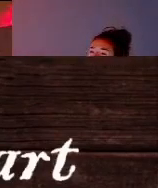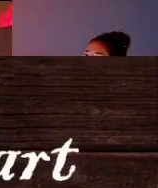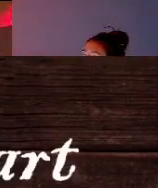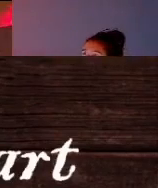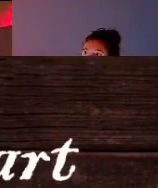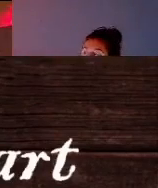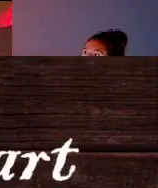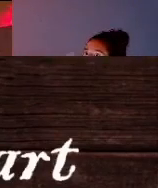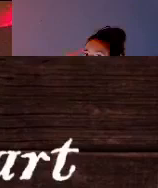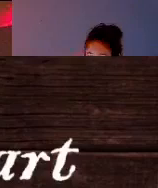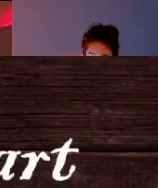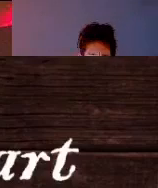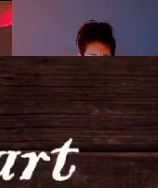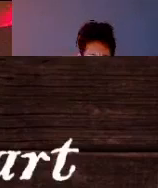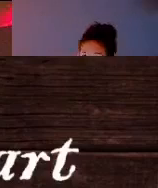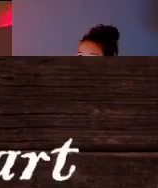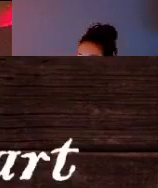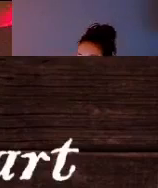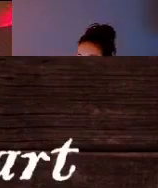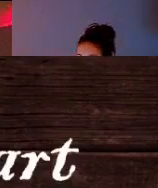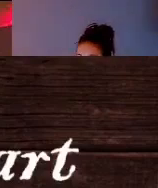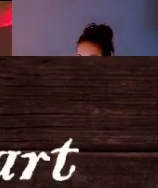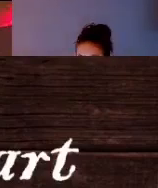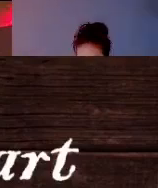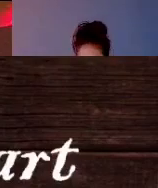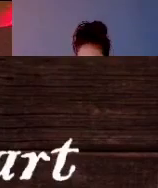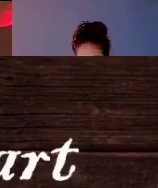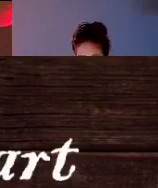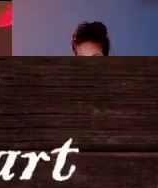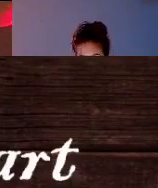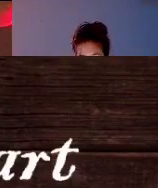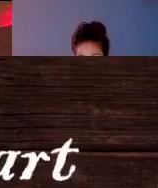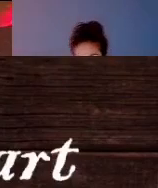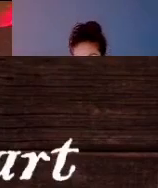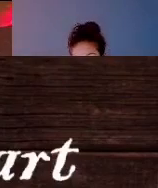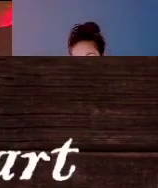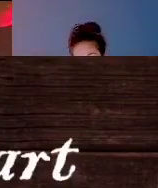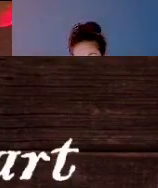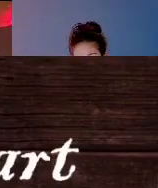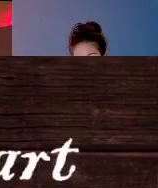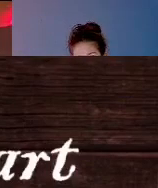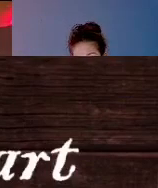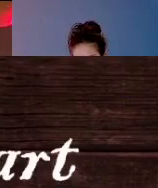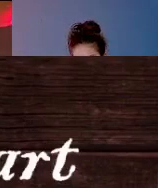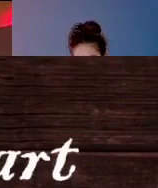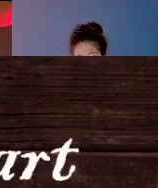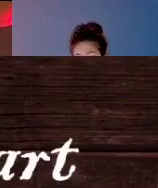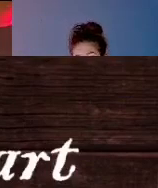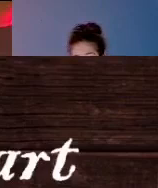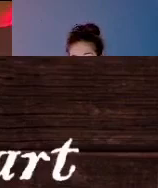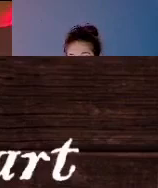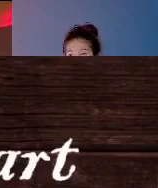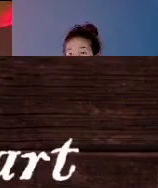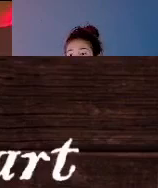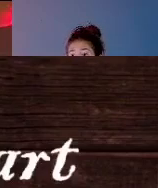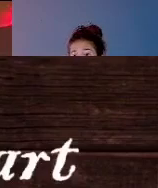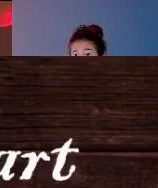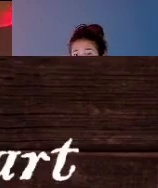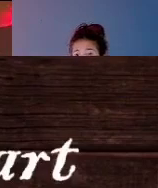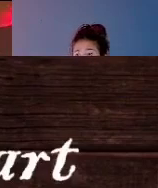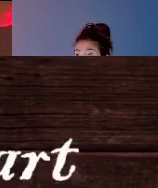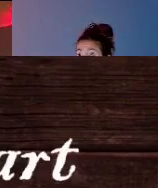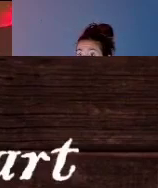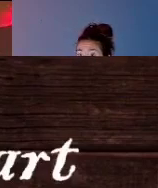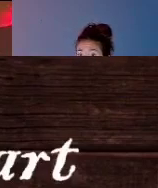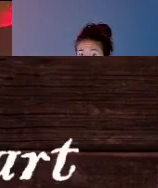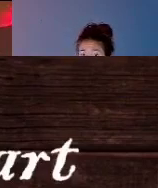this opportunity this season where we can be thankful to you for everything that you've blessed us with, Lord. I pray